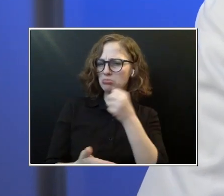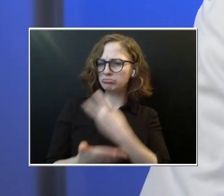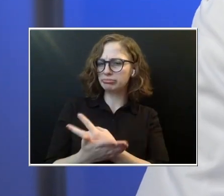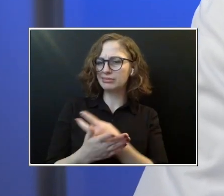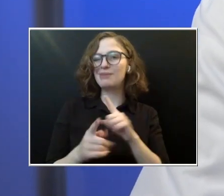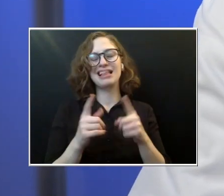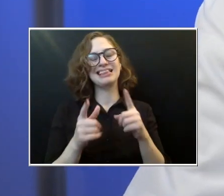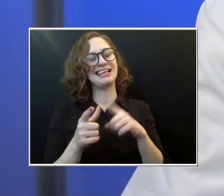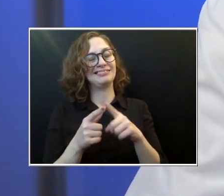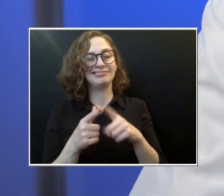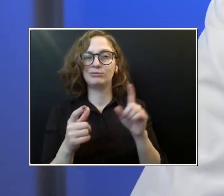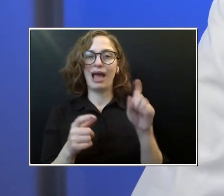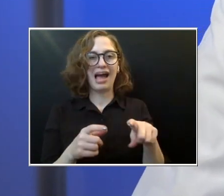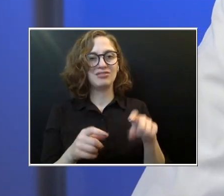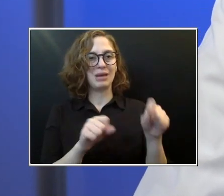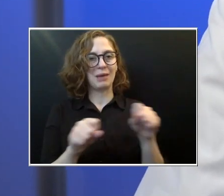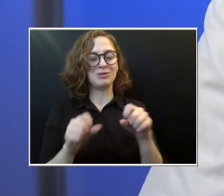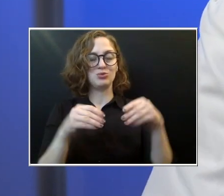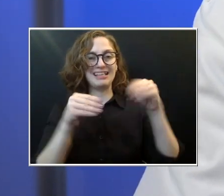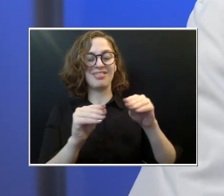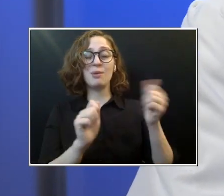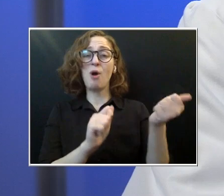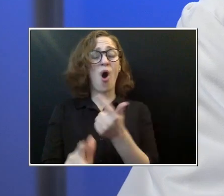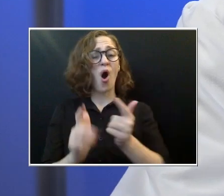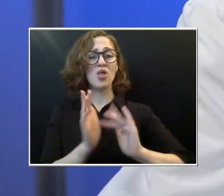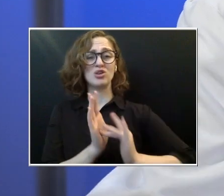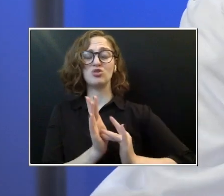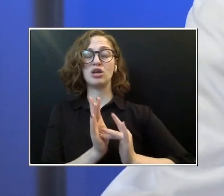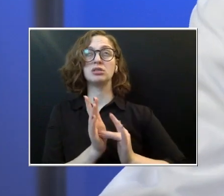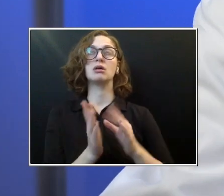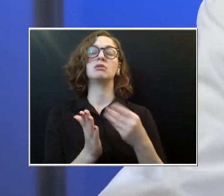They range anywhere from $10,000 a year to